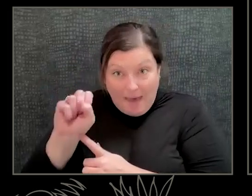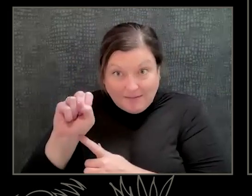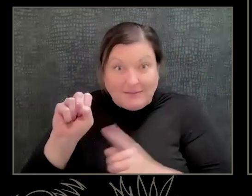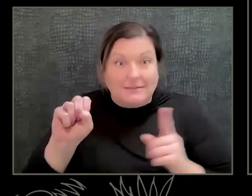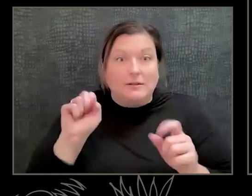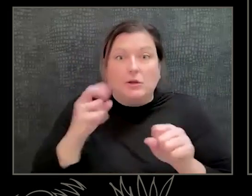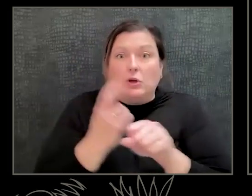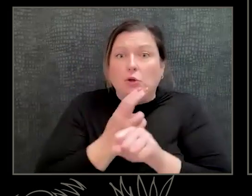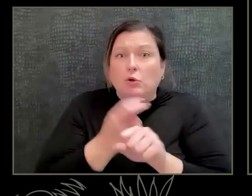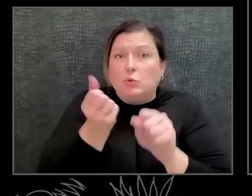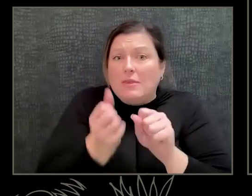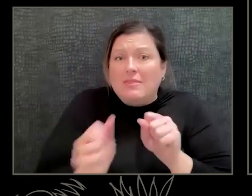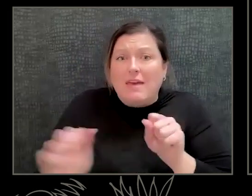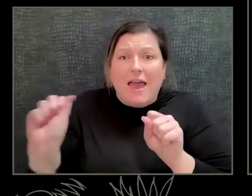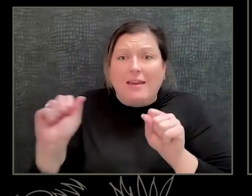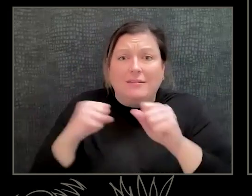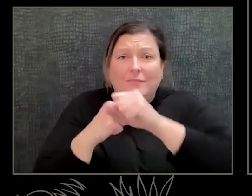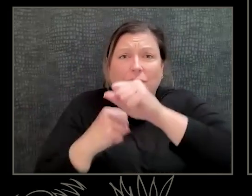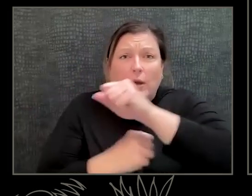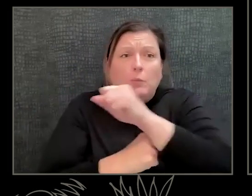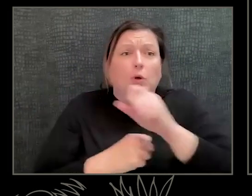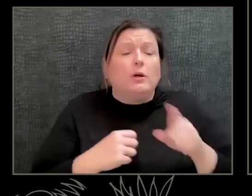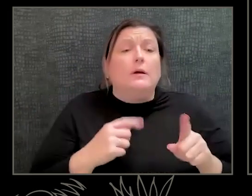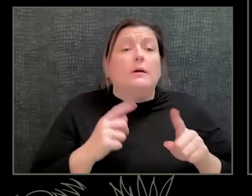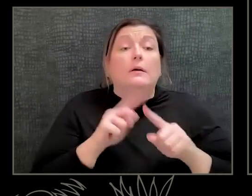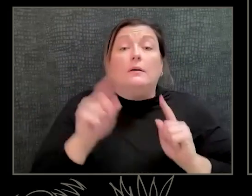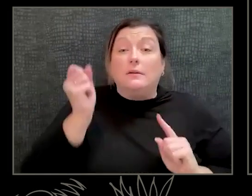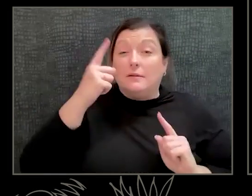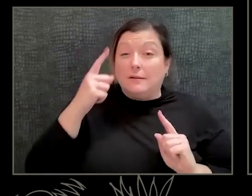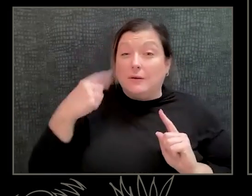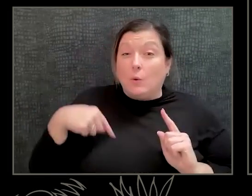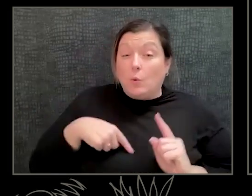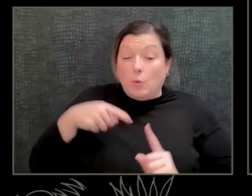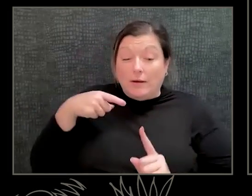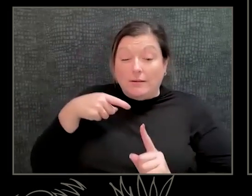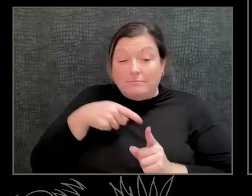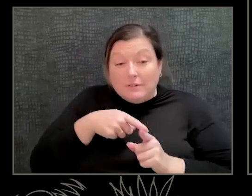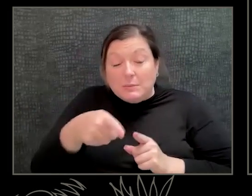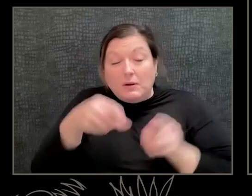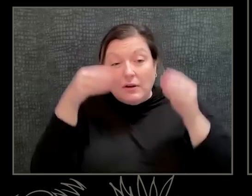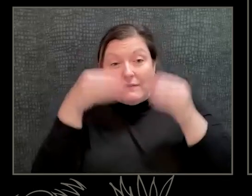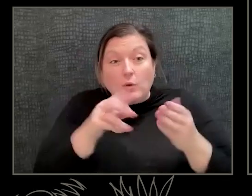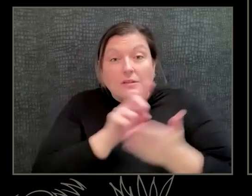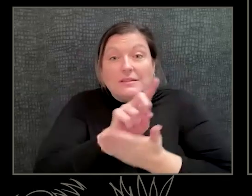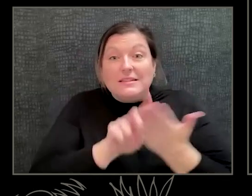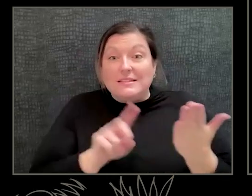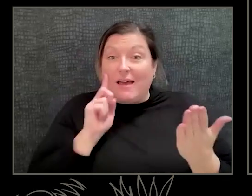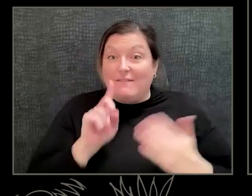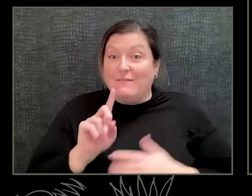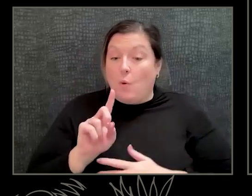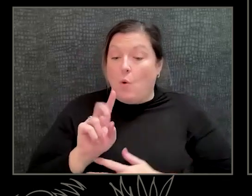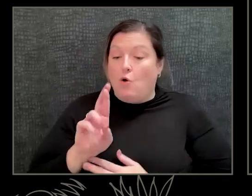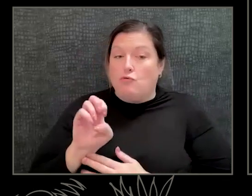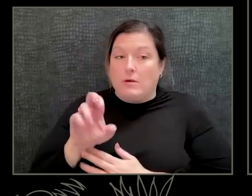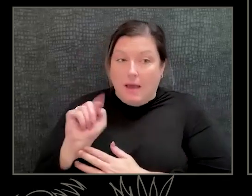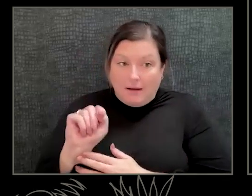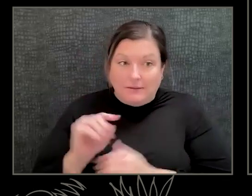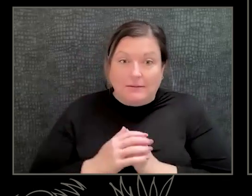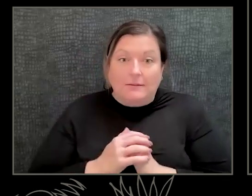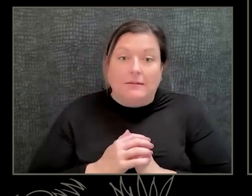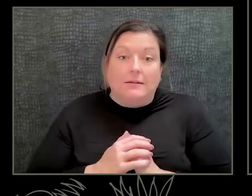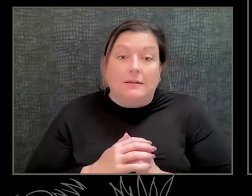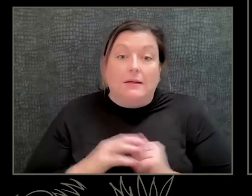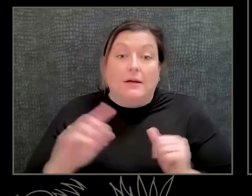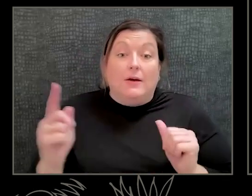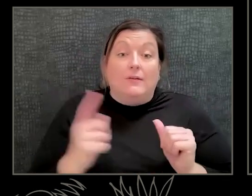use it with any framework. But we kind of especially focus and design for React. First, because I love it myself.